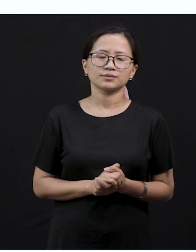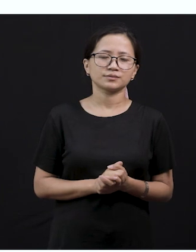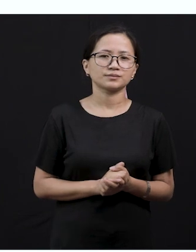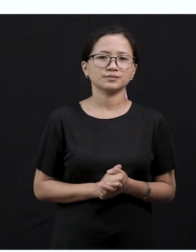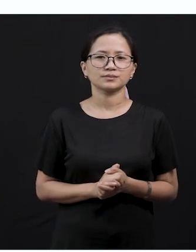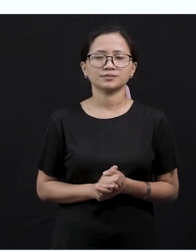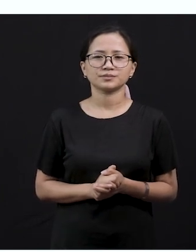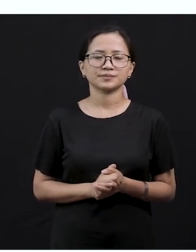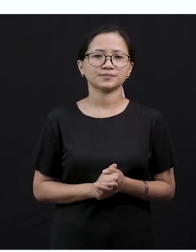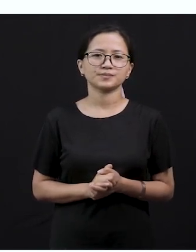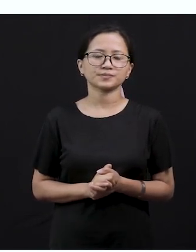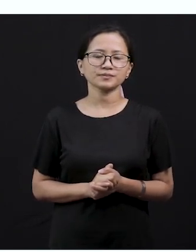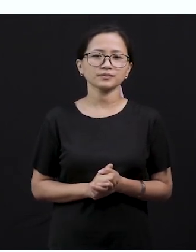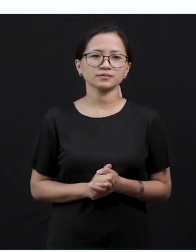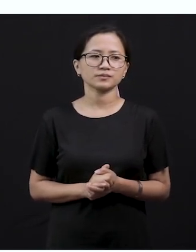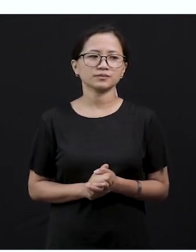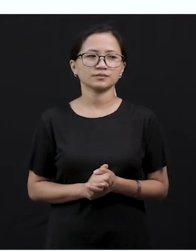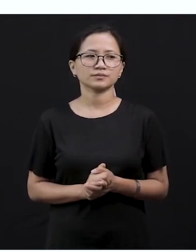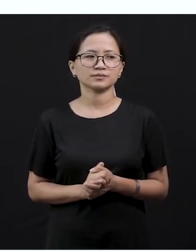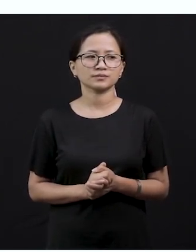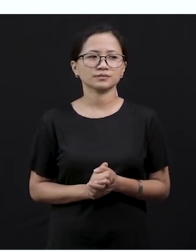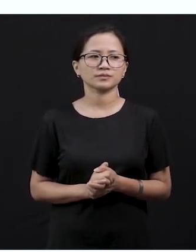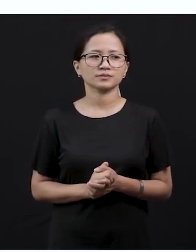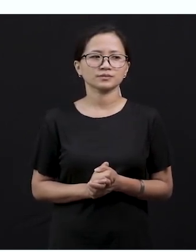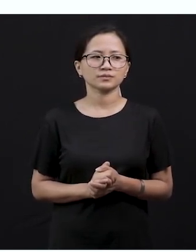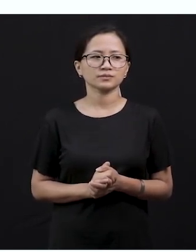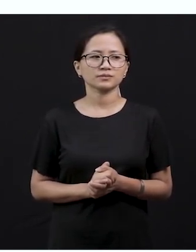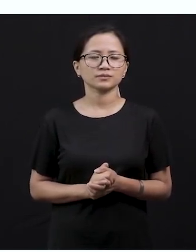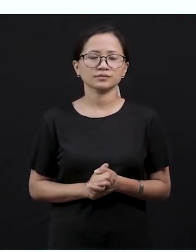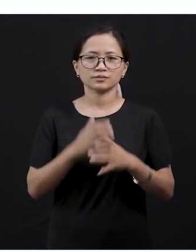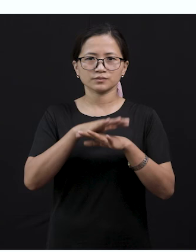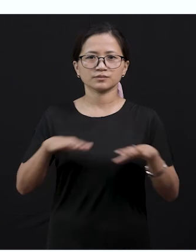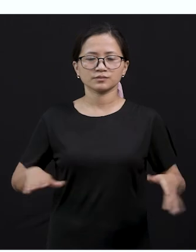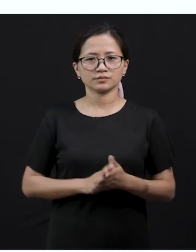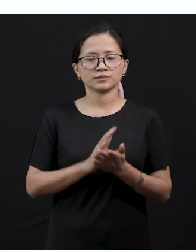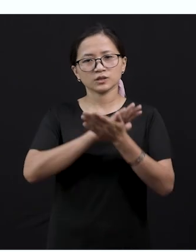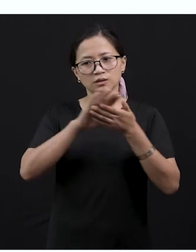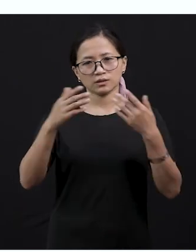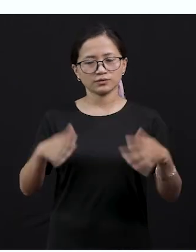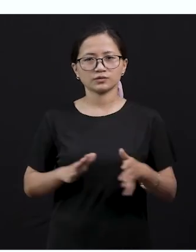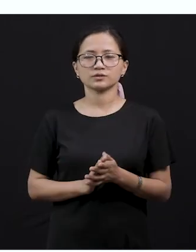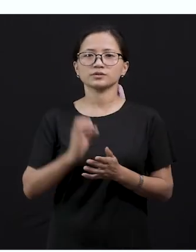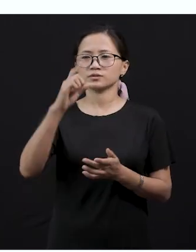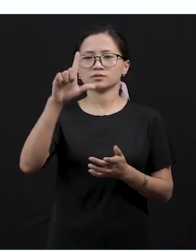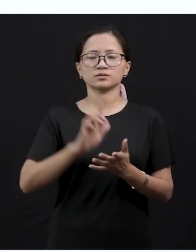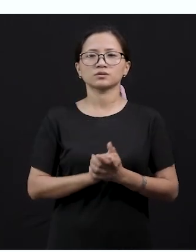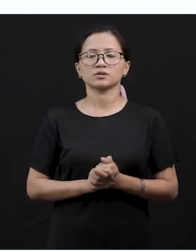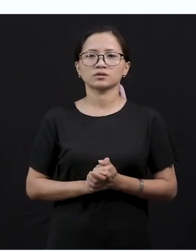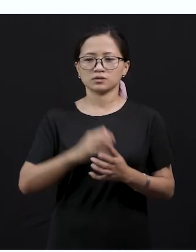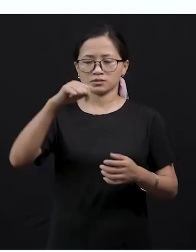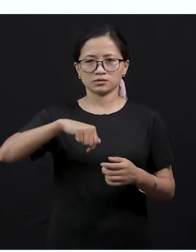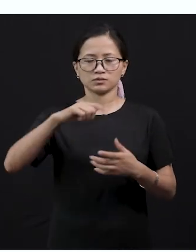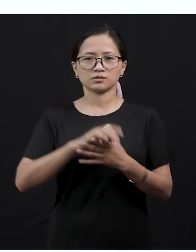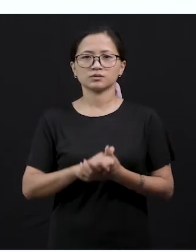easily, okay? So she is very small. Alright, now students, this will be the end for our today's class,